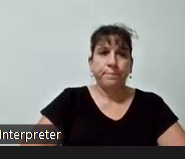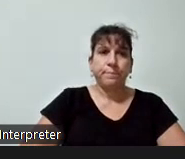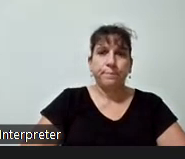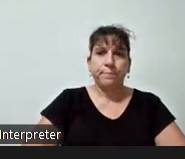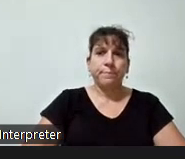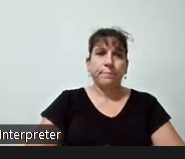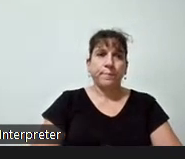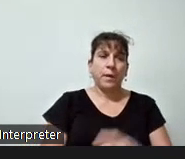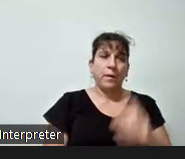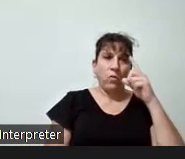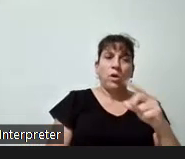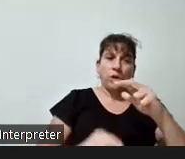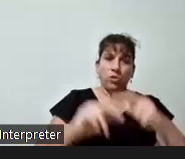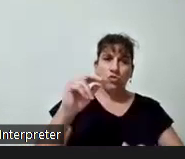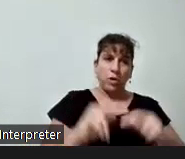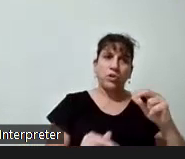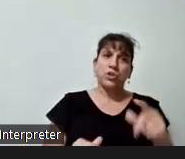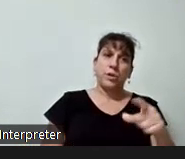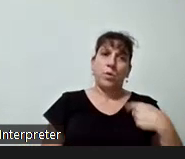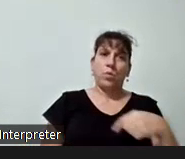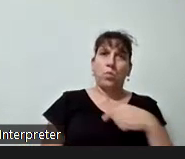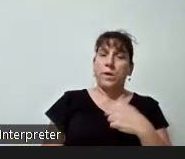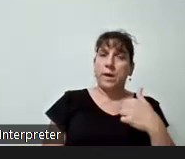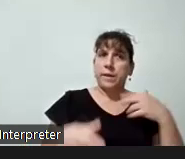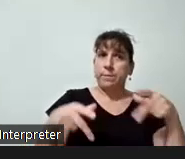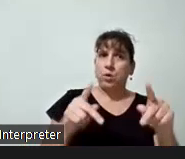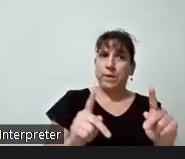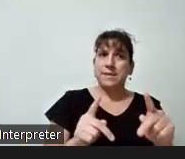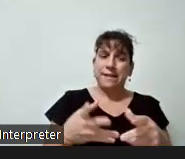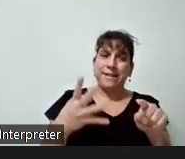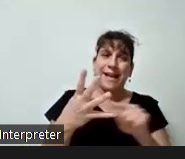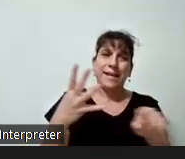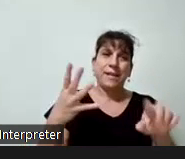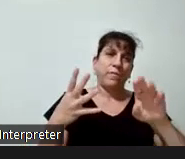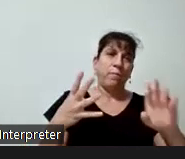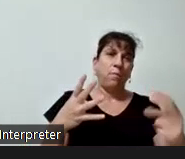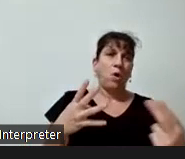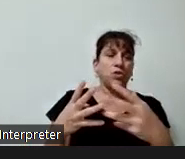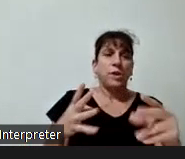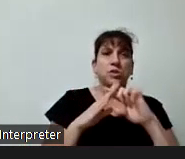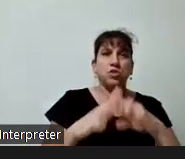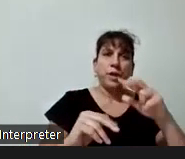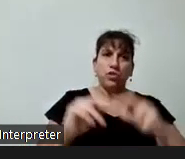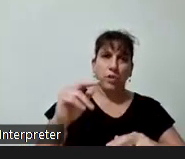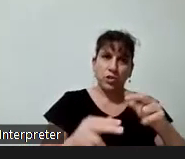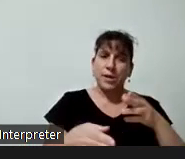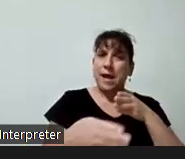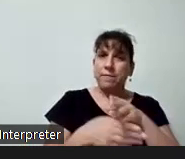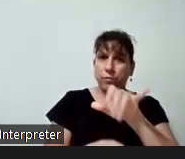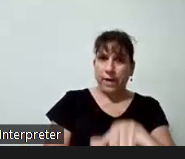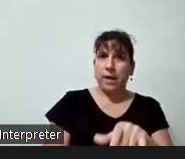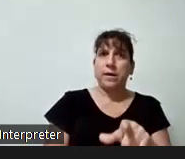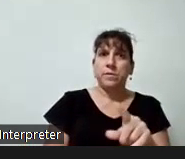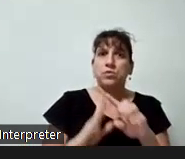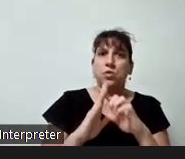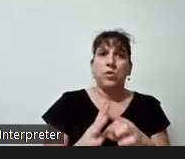As far as construction goes, so we got our permits in end of March and basically started construction immediately afterwards. Basically started with some